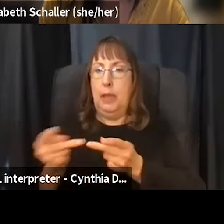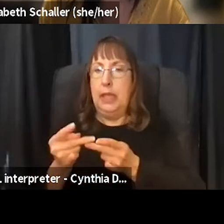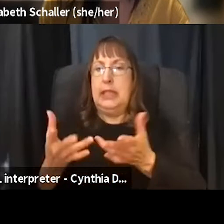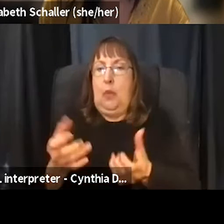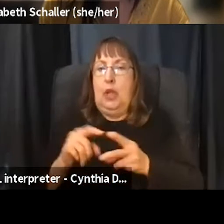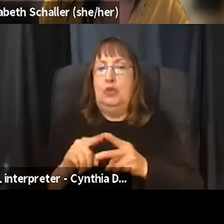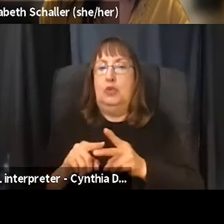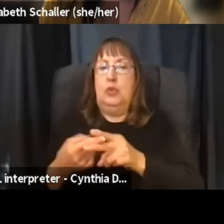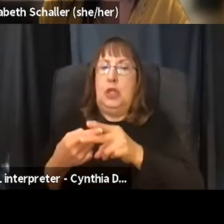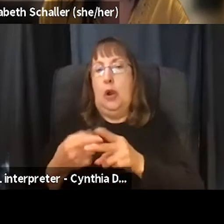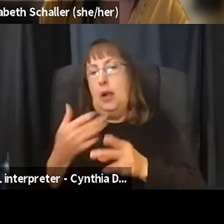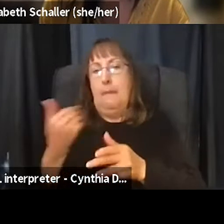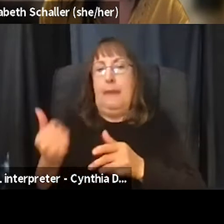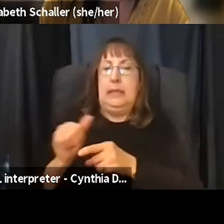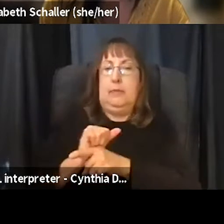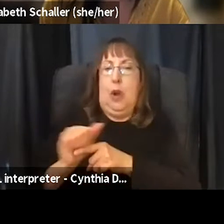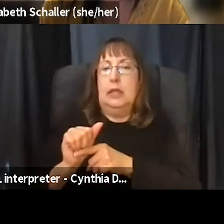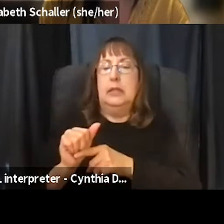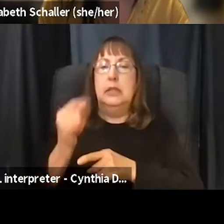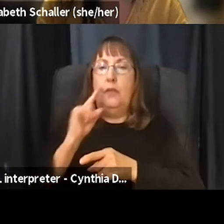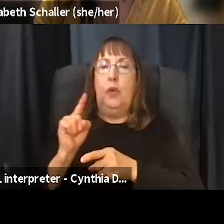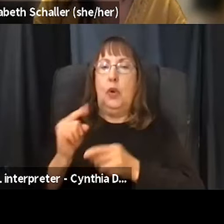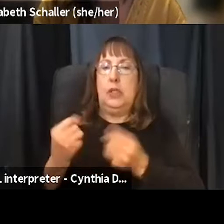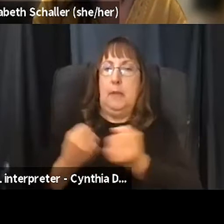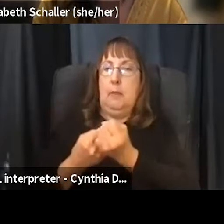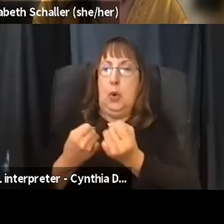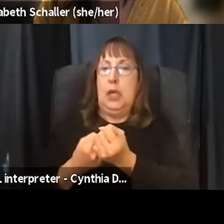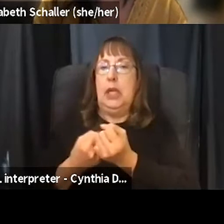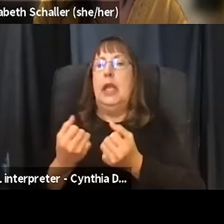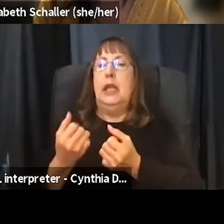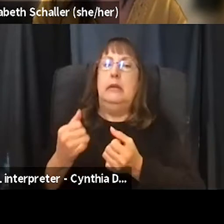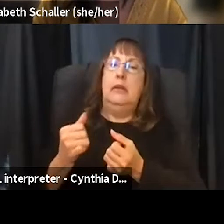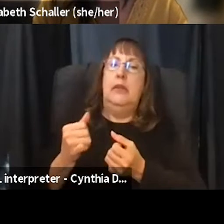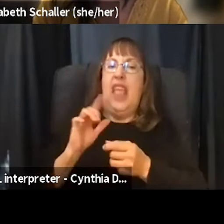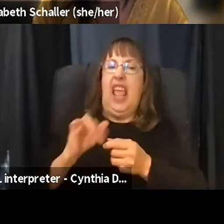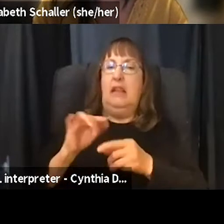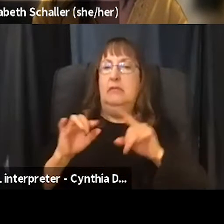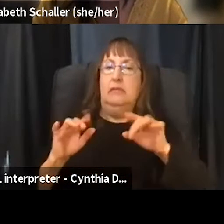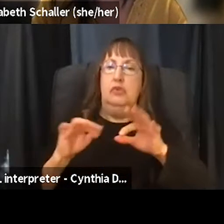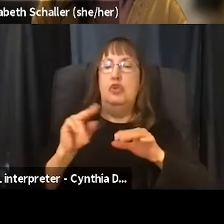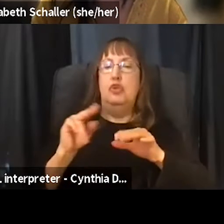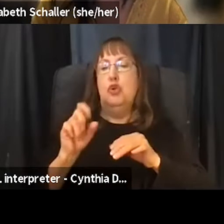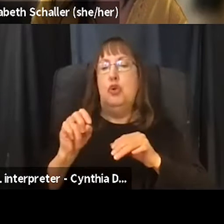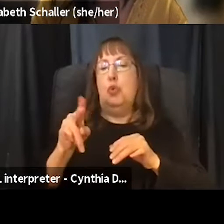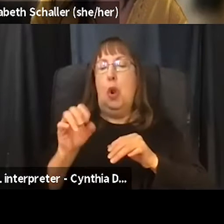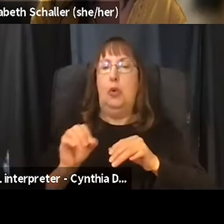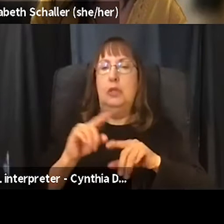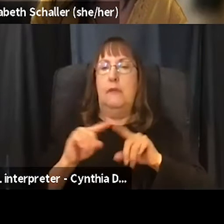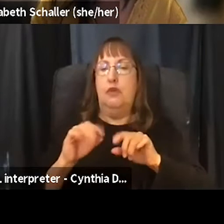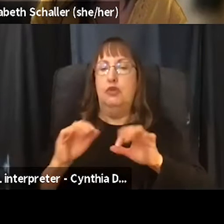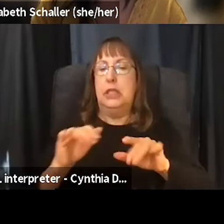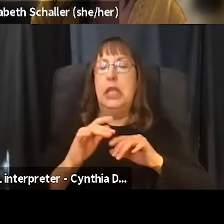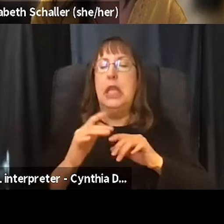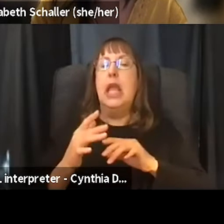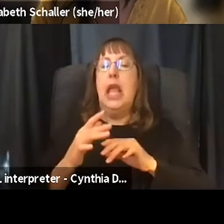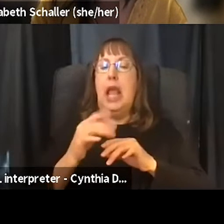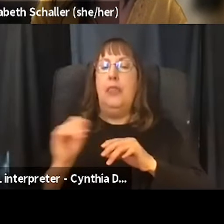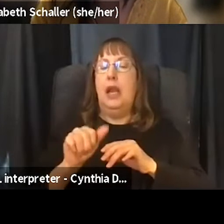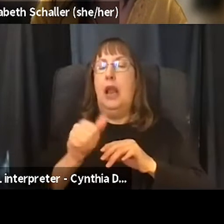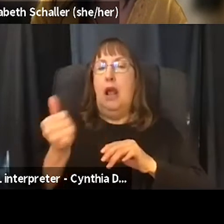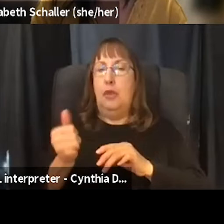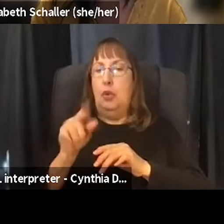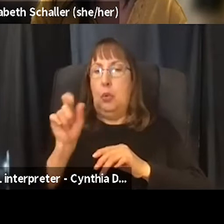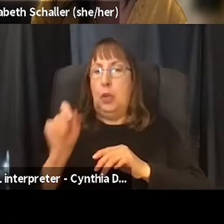best practices for supporting neurodiversity? And then kind of a related question a little earlier in the queue